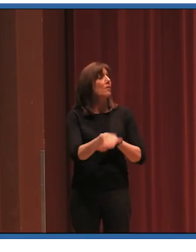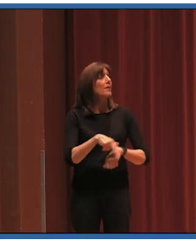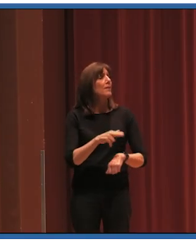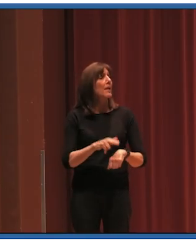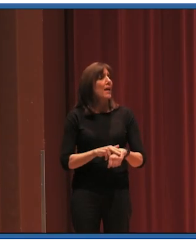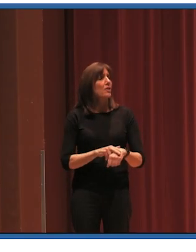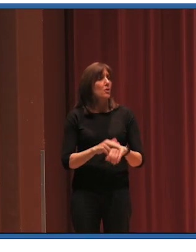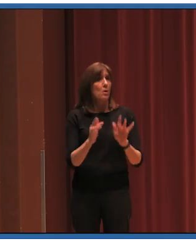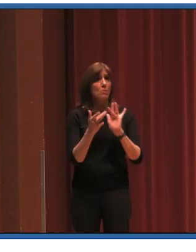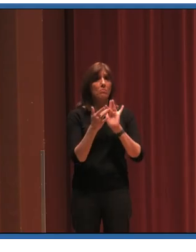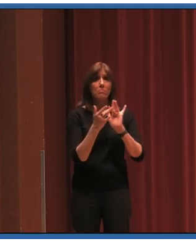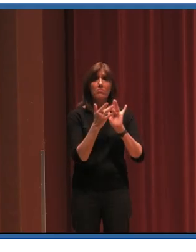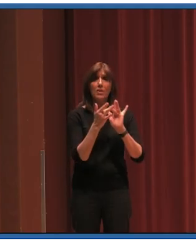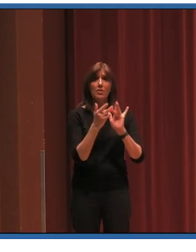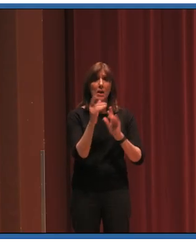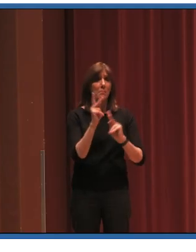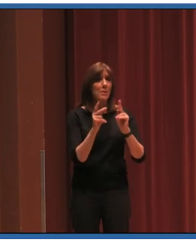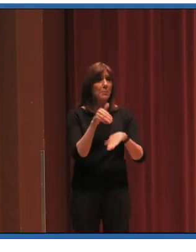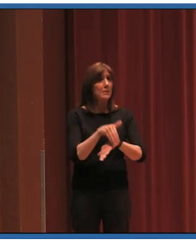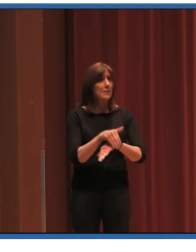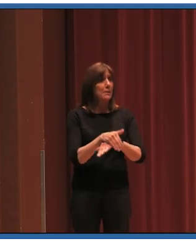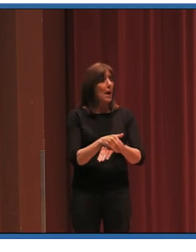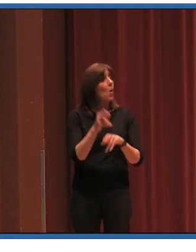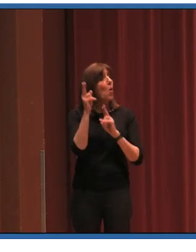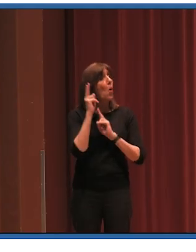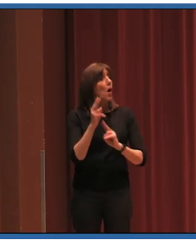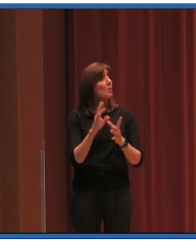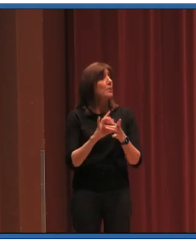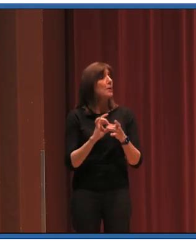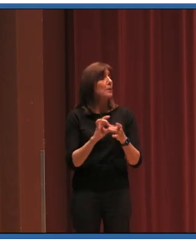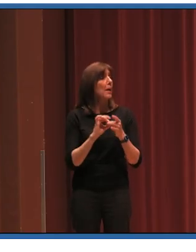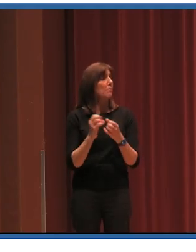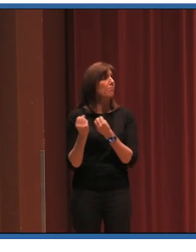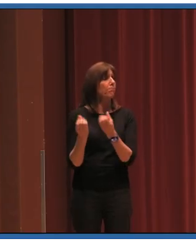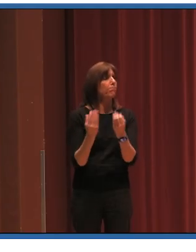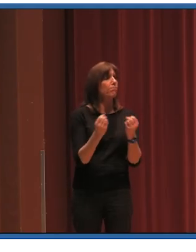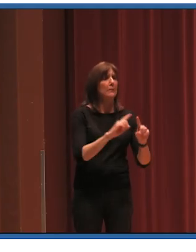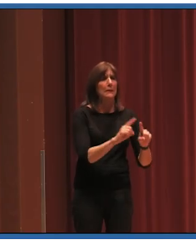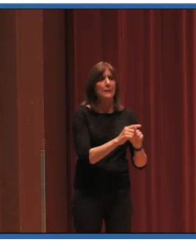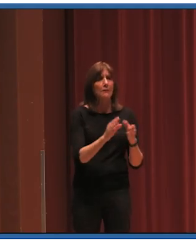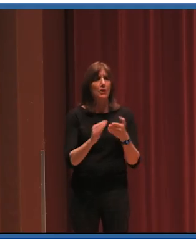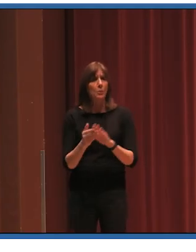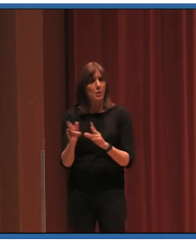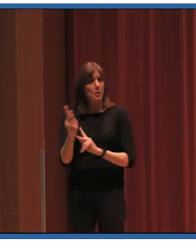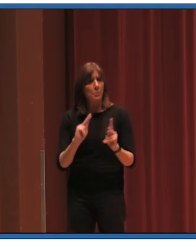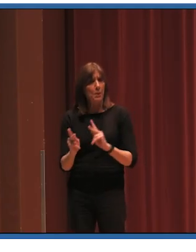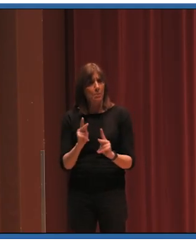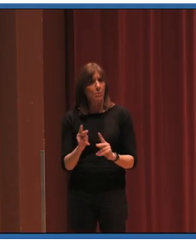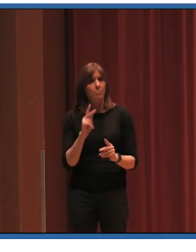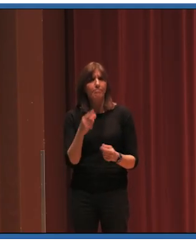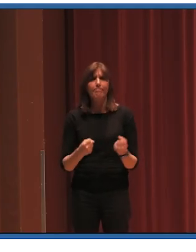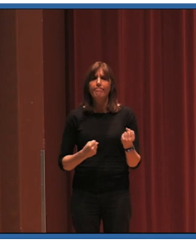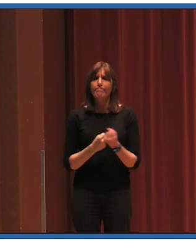attendees tonight, we're honored to be part of the many communities whose people give purpose to what we